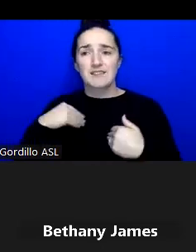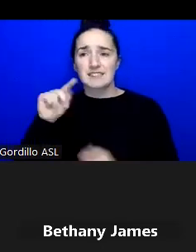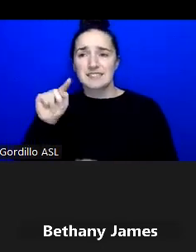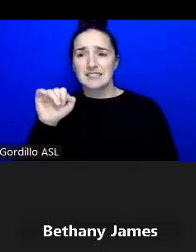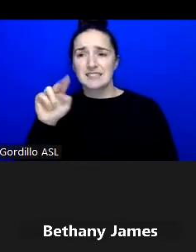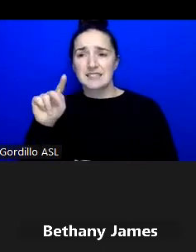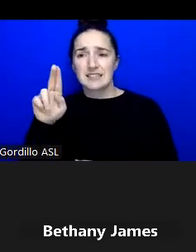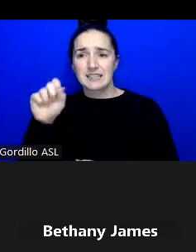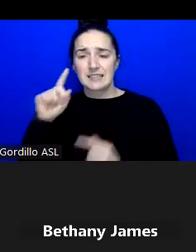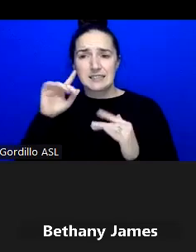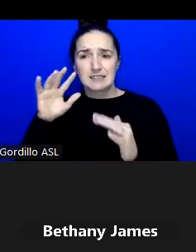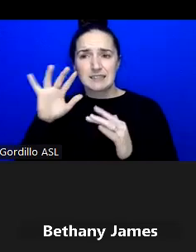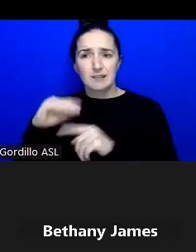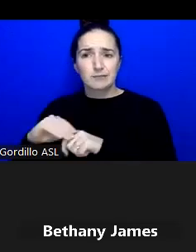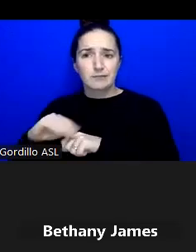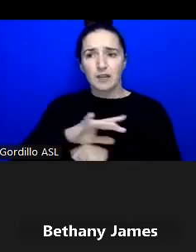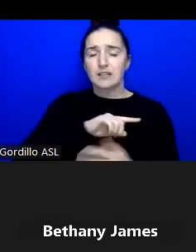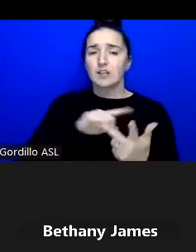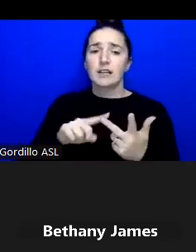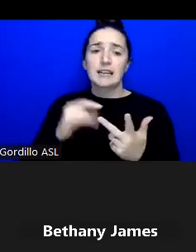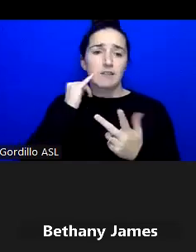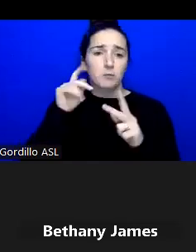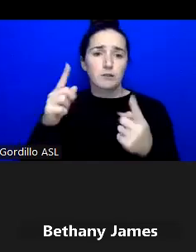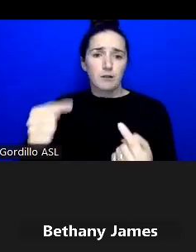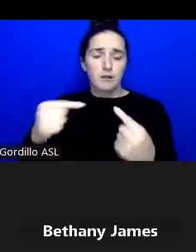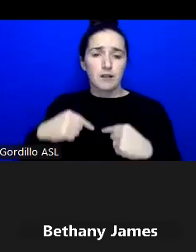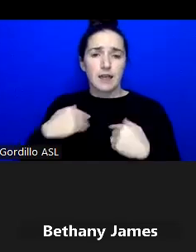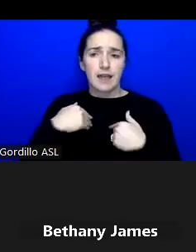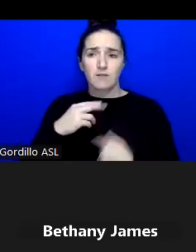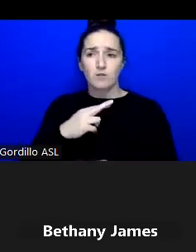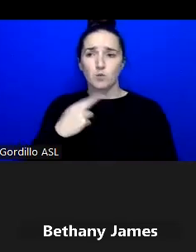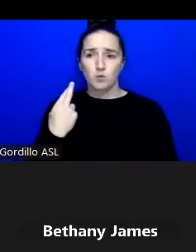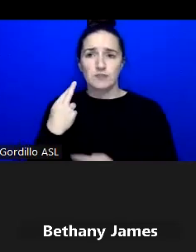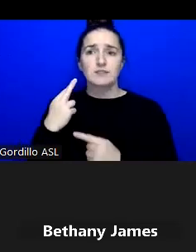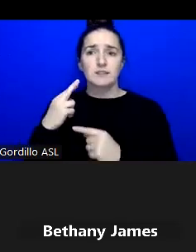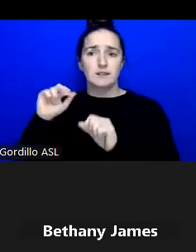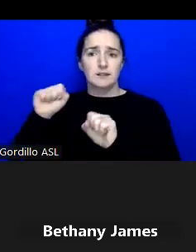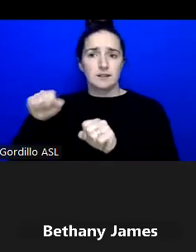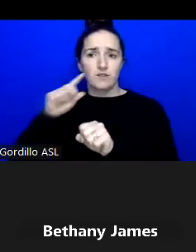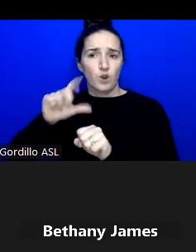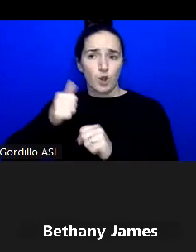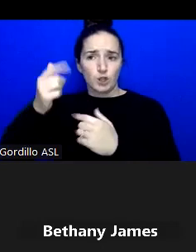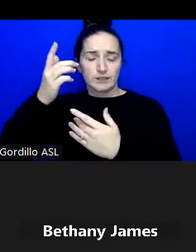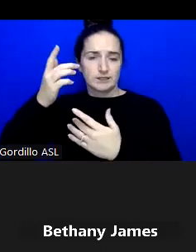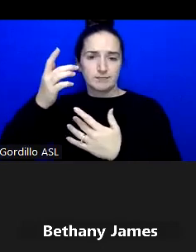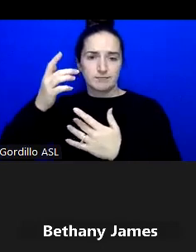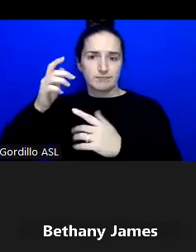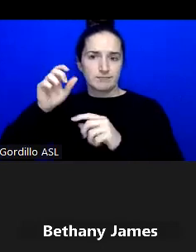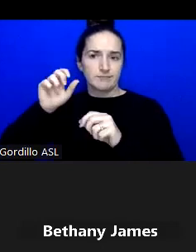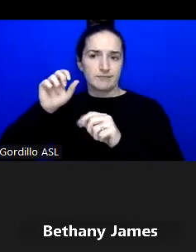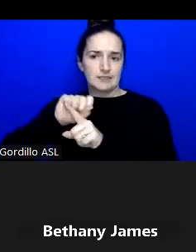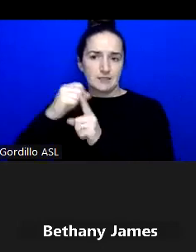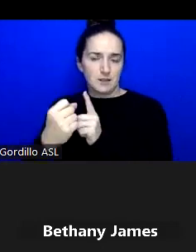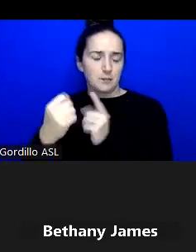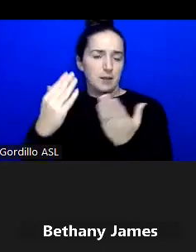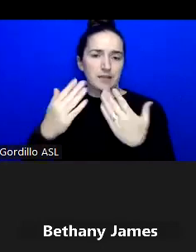maybe other risk factors for other conditions, maybe we need to do a depression screening or a cognitive screening. There's